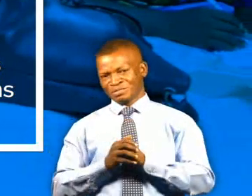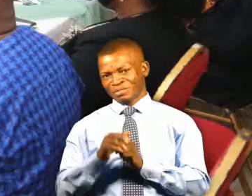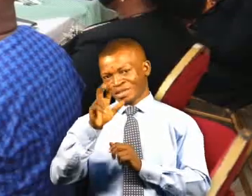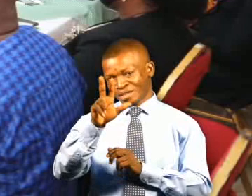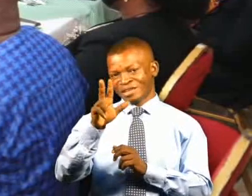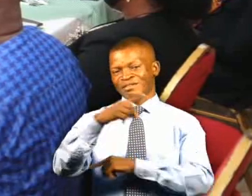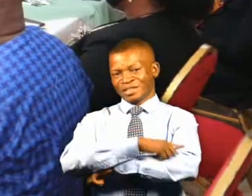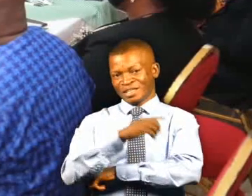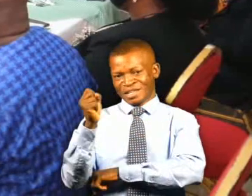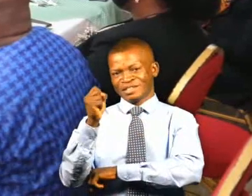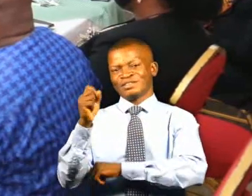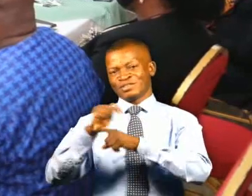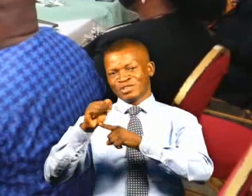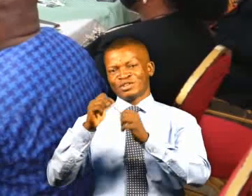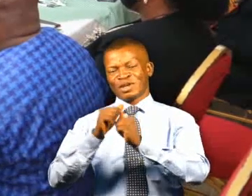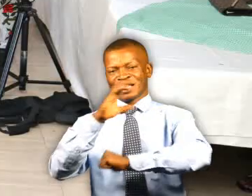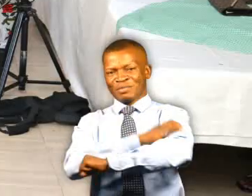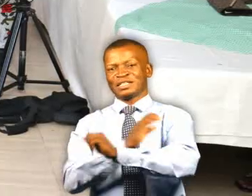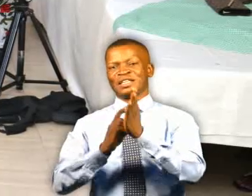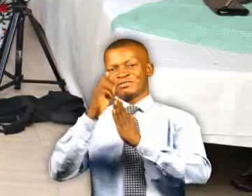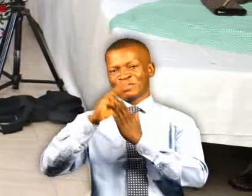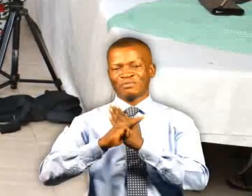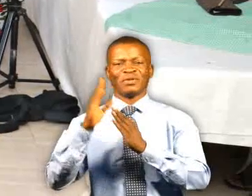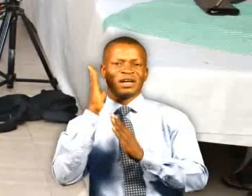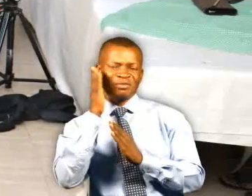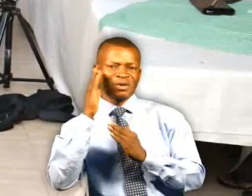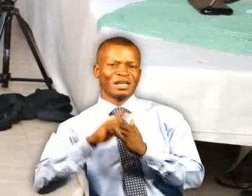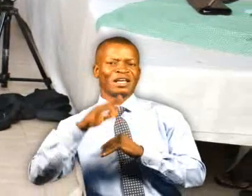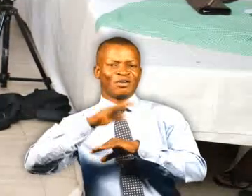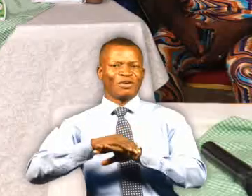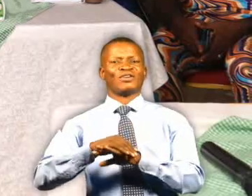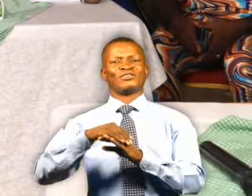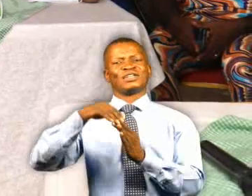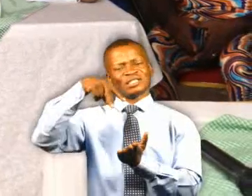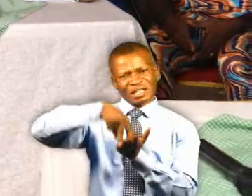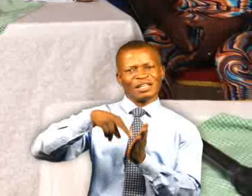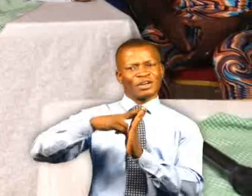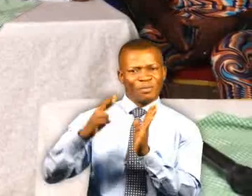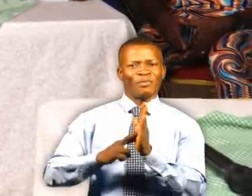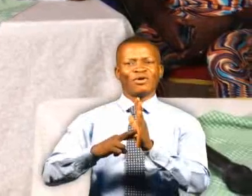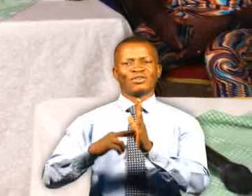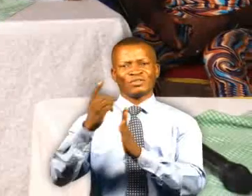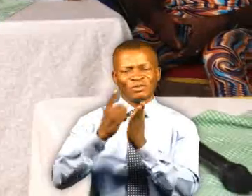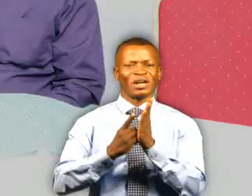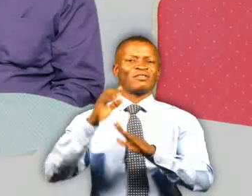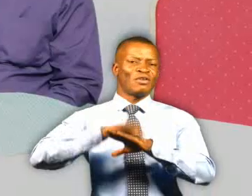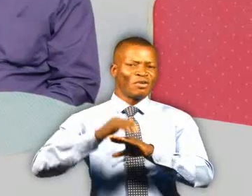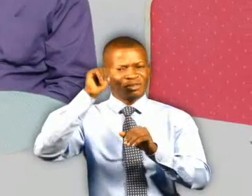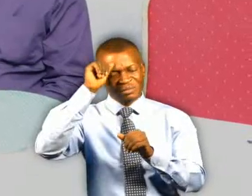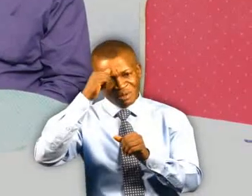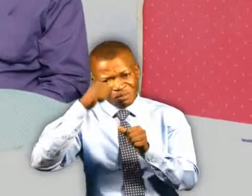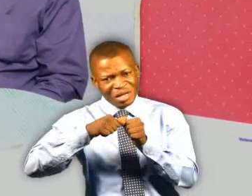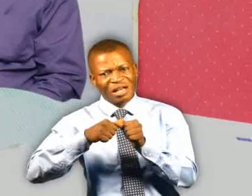Migrants, a 3-day training and capacity development orientation on standard reporting template for members of the Trafficking